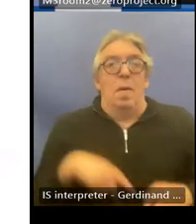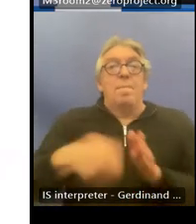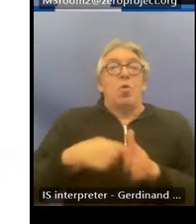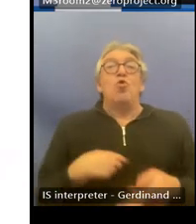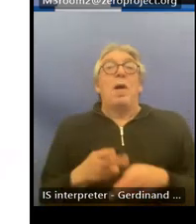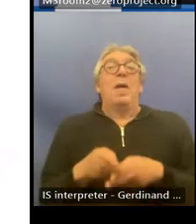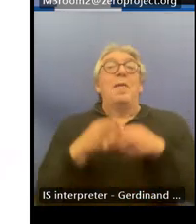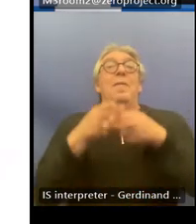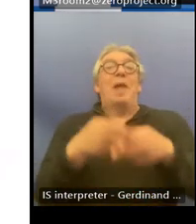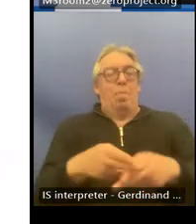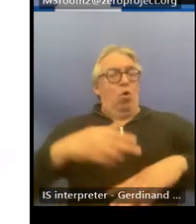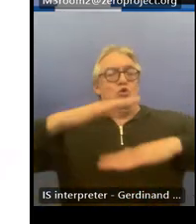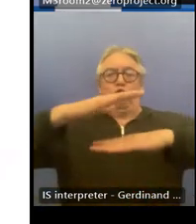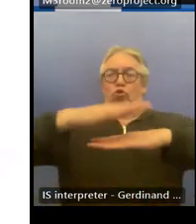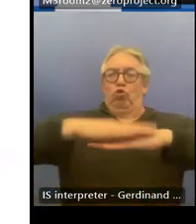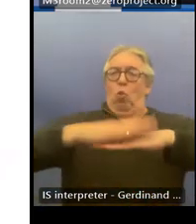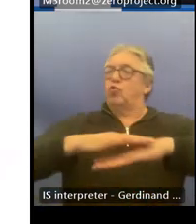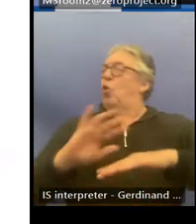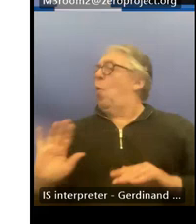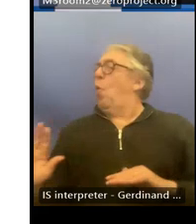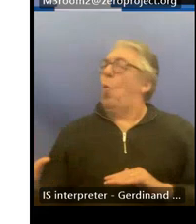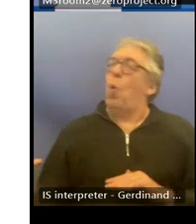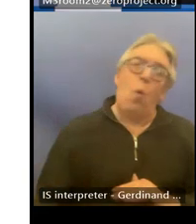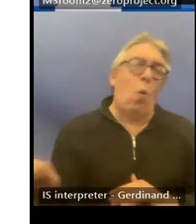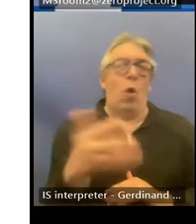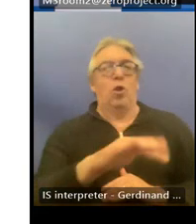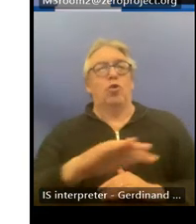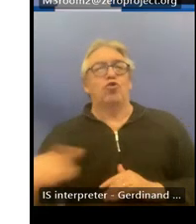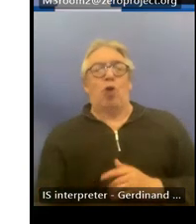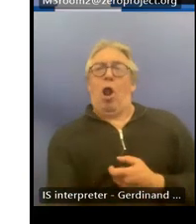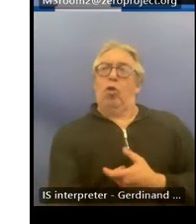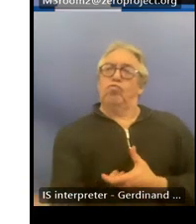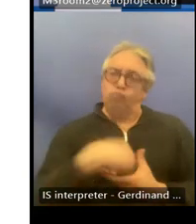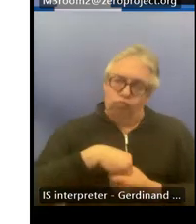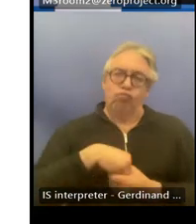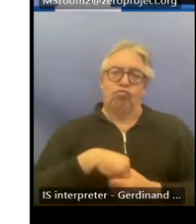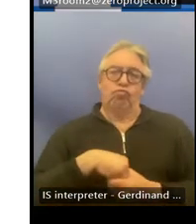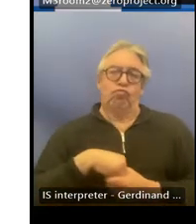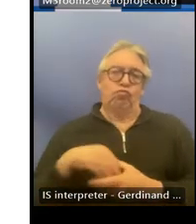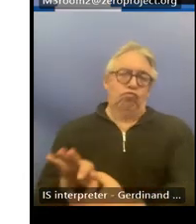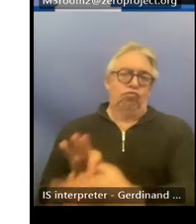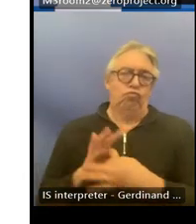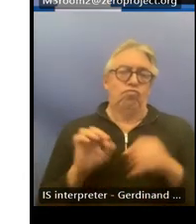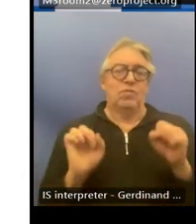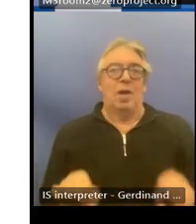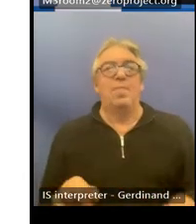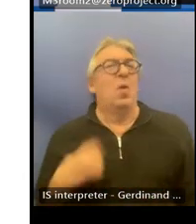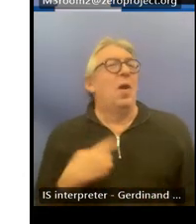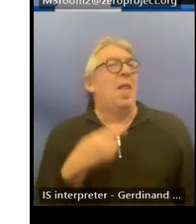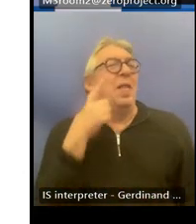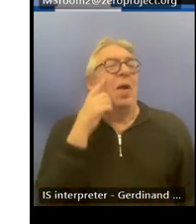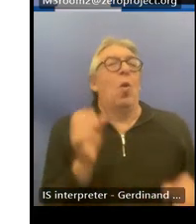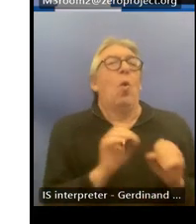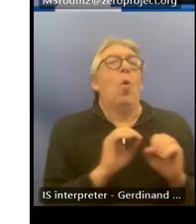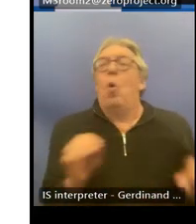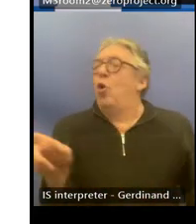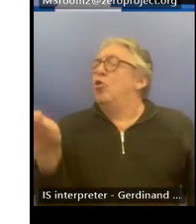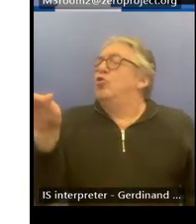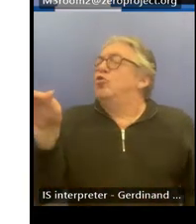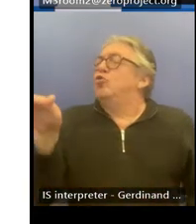Technically, because we believe that no child should be left out of the educational system because of any kind of special need or any